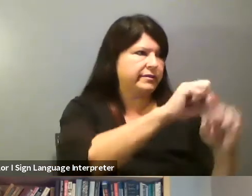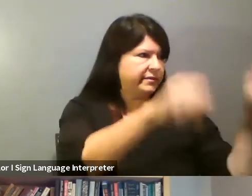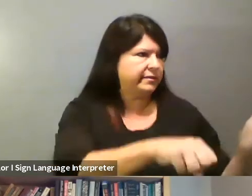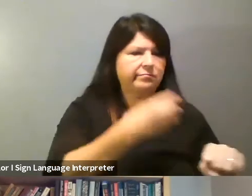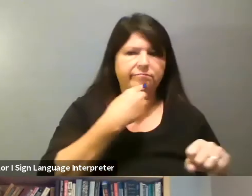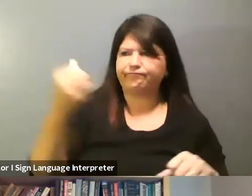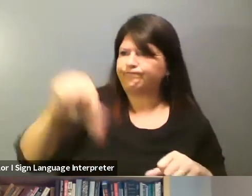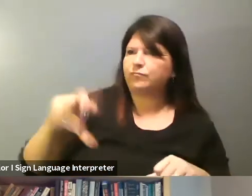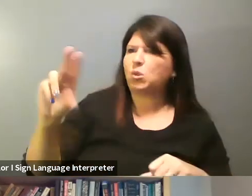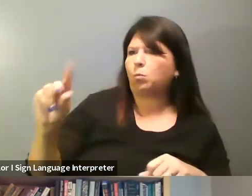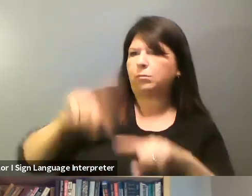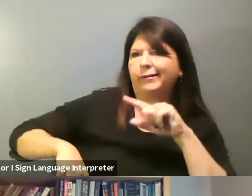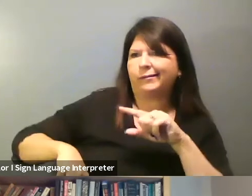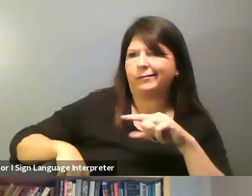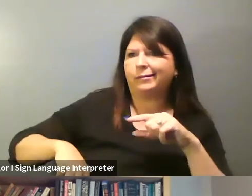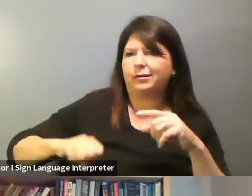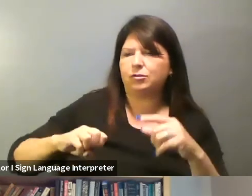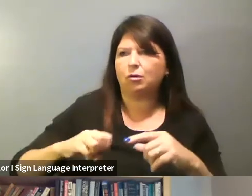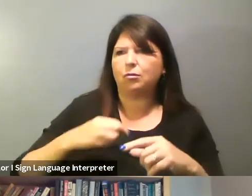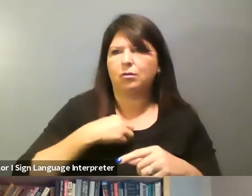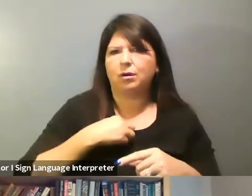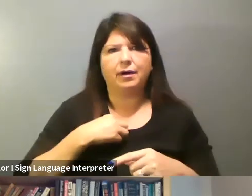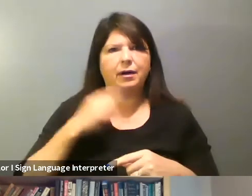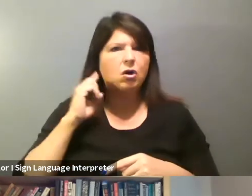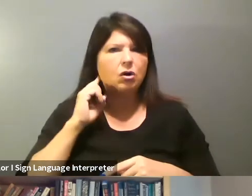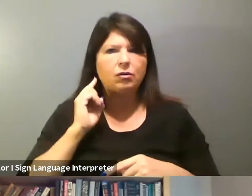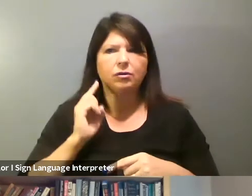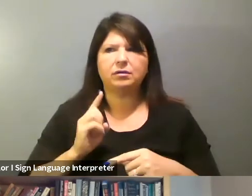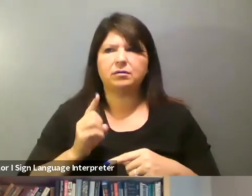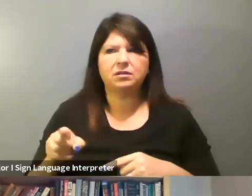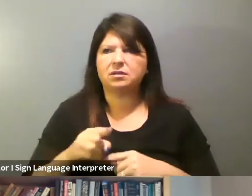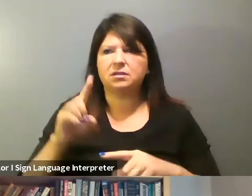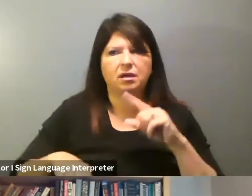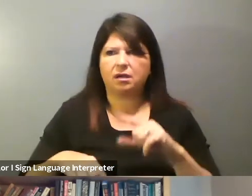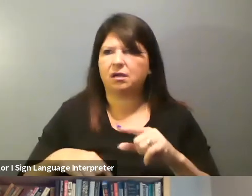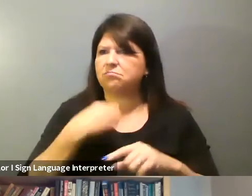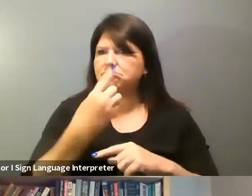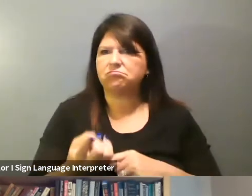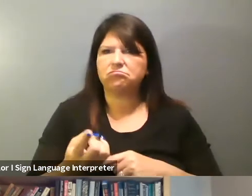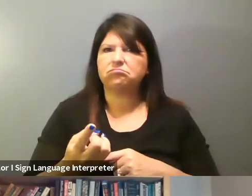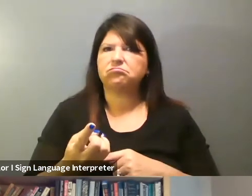been allowed to give a videotaped or phone recorded interview since